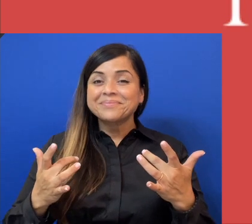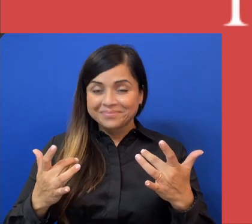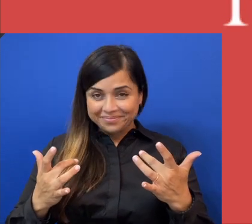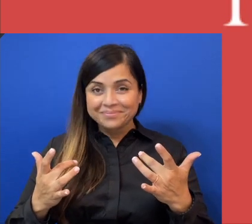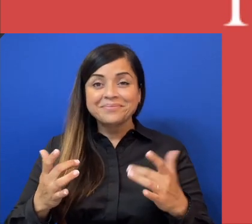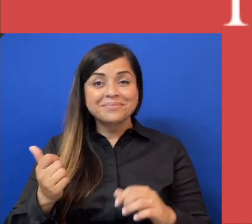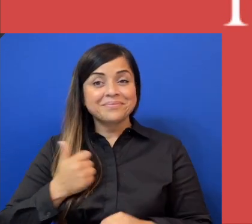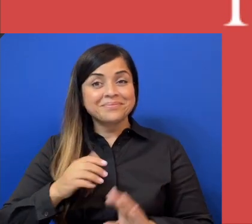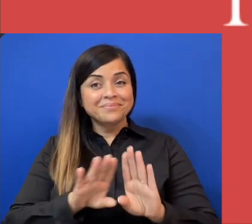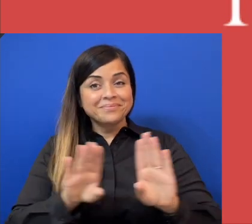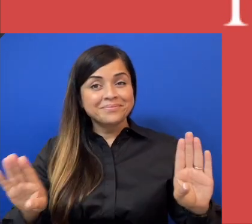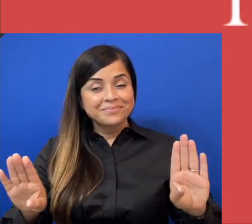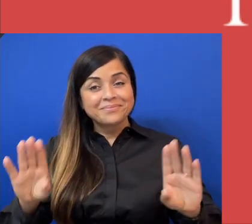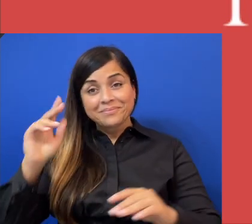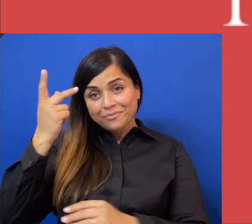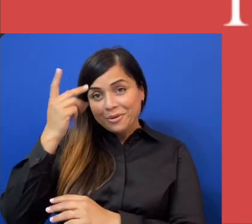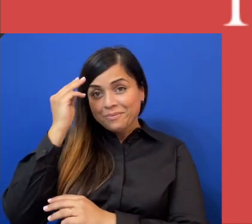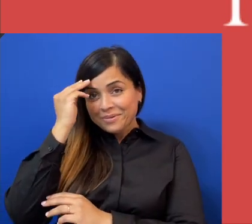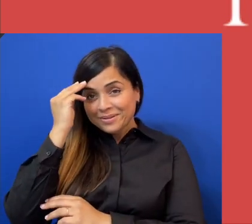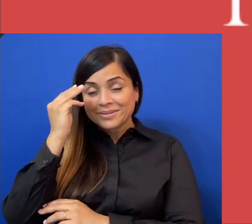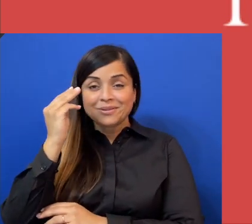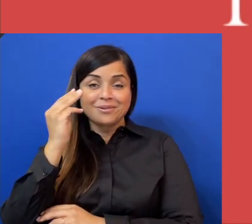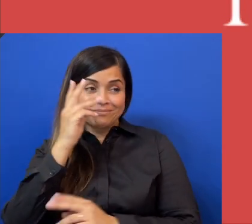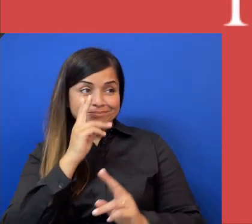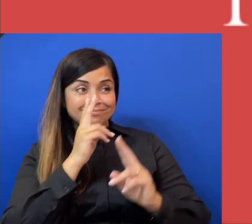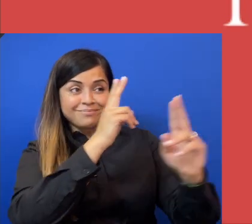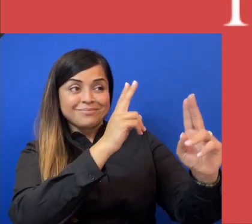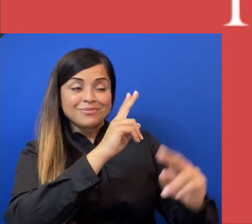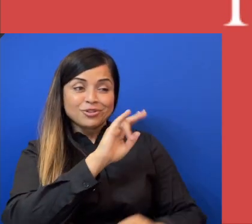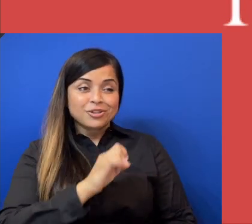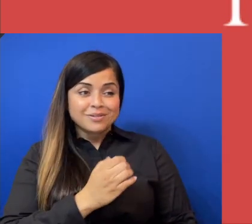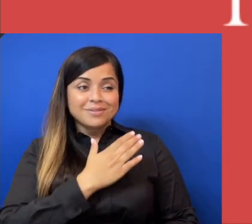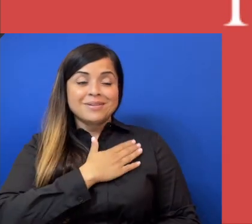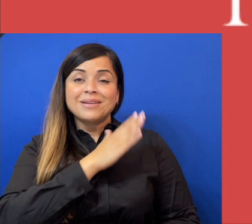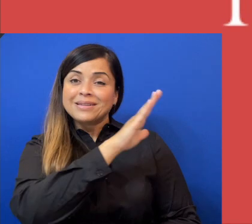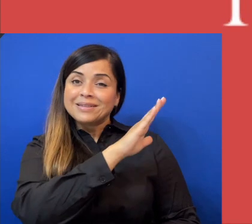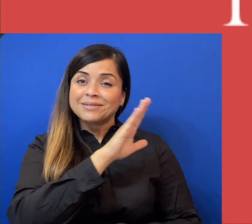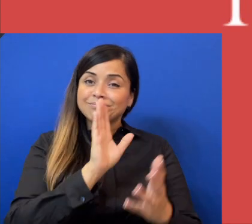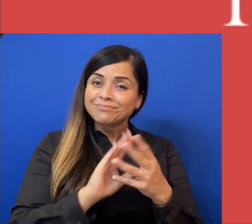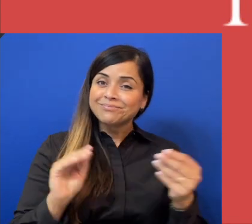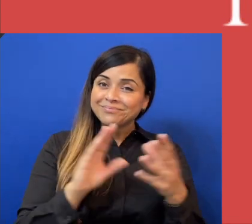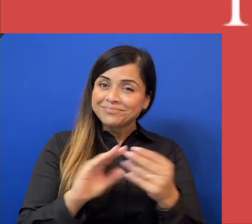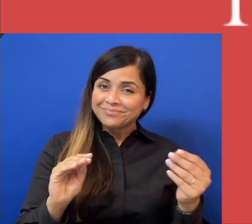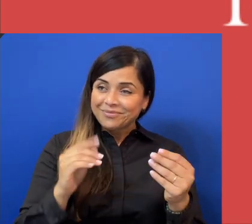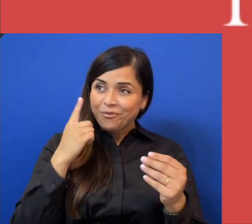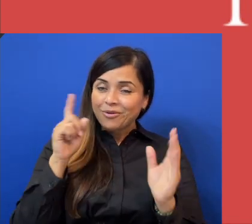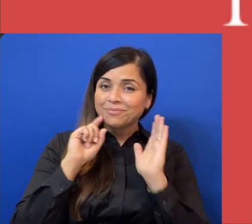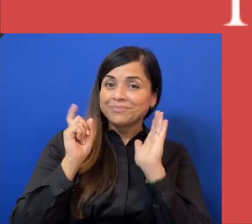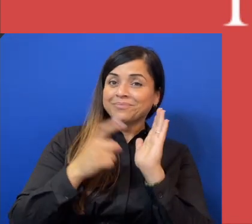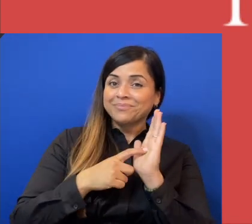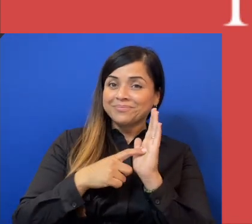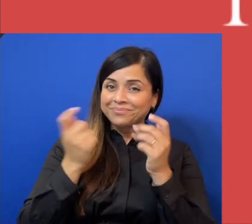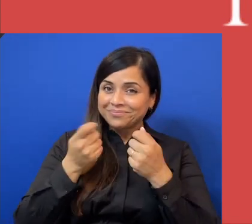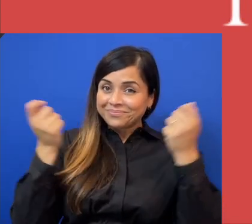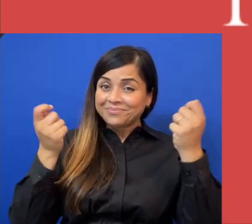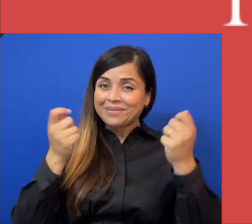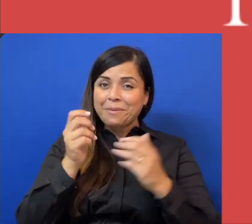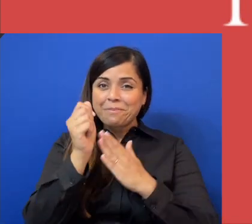a statement by the Prime Minister of Canada, the Right Honourable Justin Trudeau, on the occasion of Imamat Day